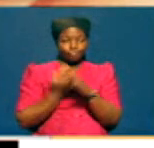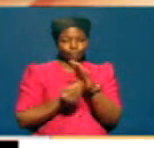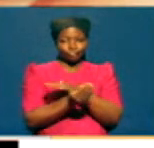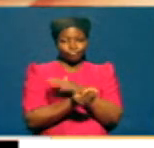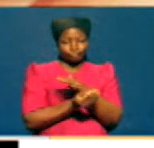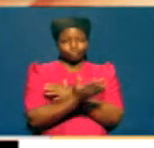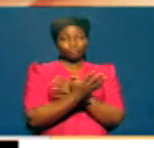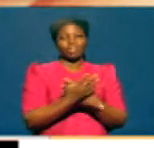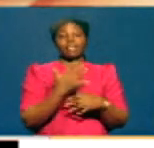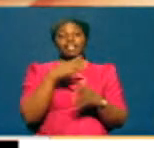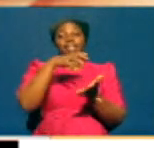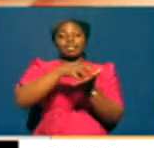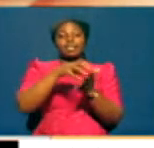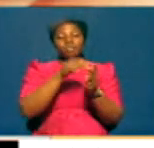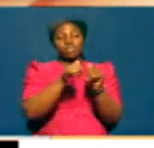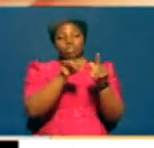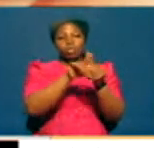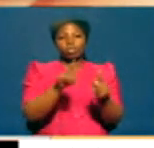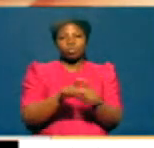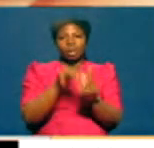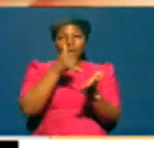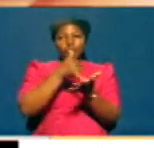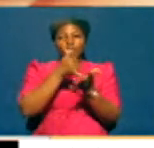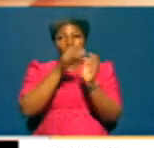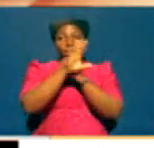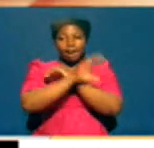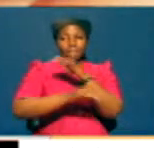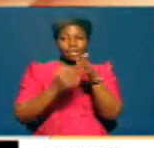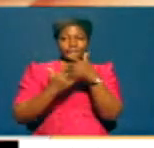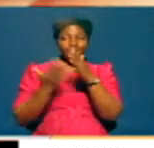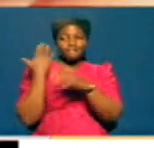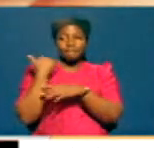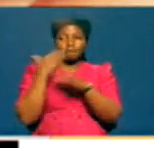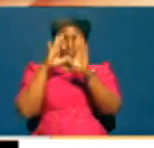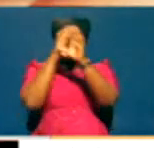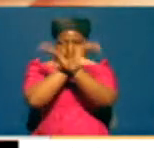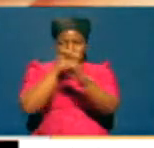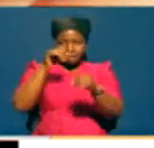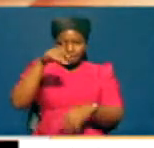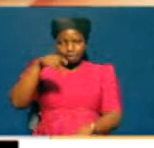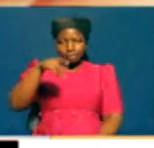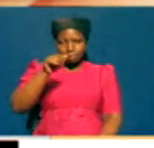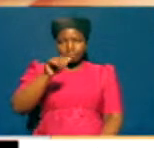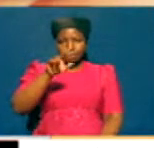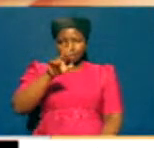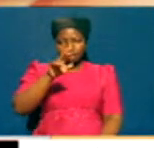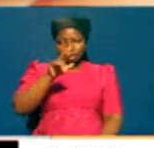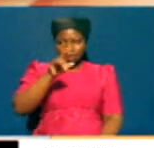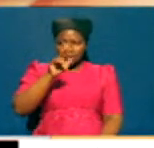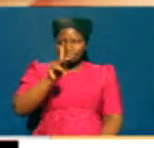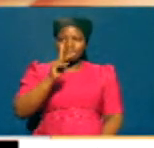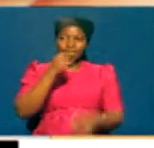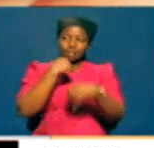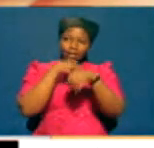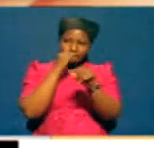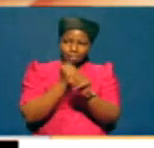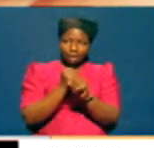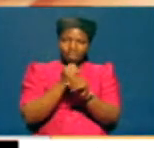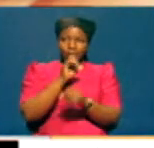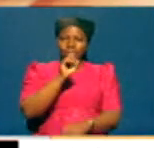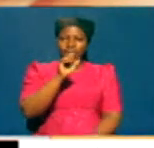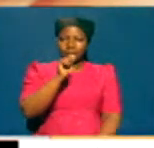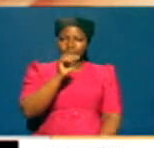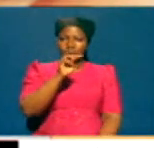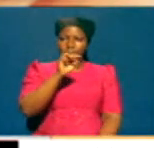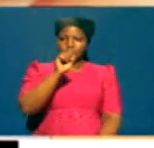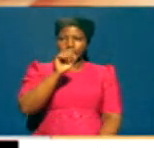case, which also involved the country's former president Park Geun-hye, saw the Samsung heir serve only half